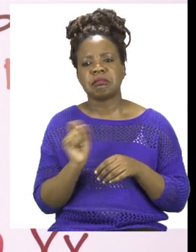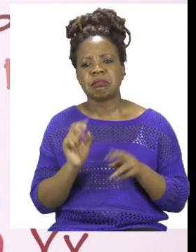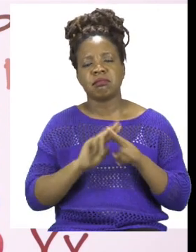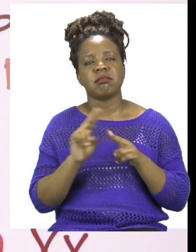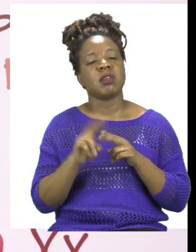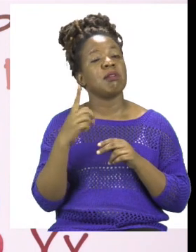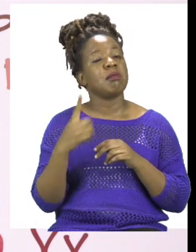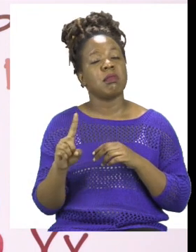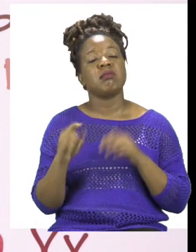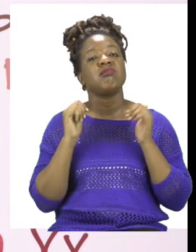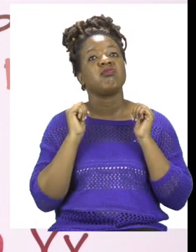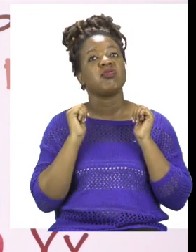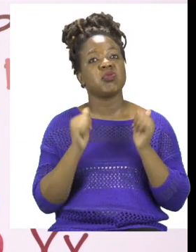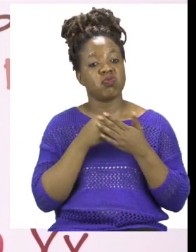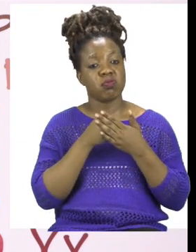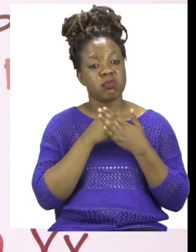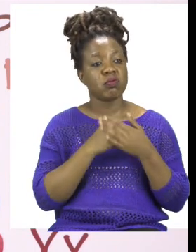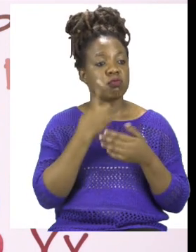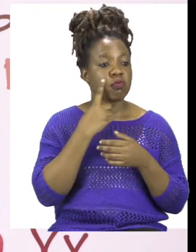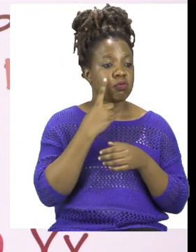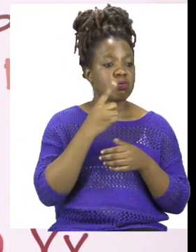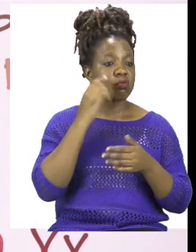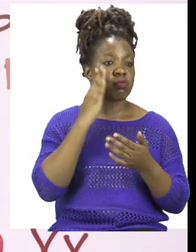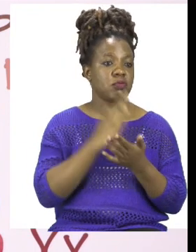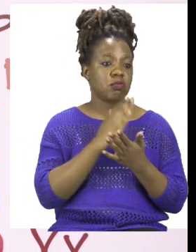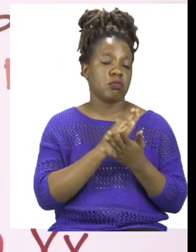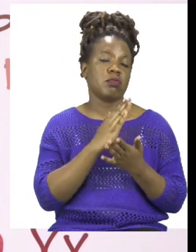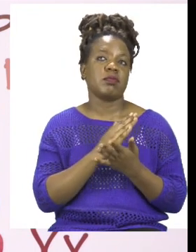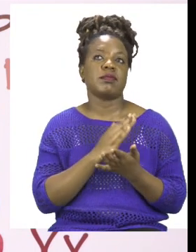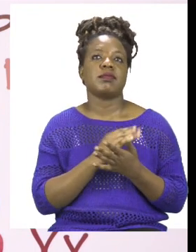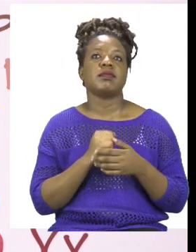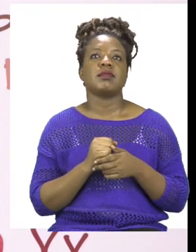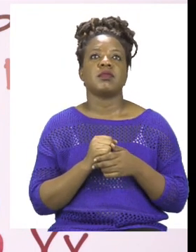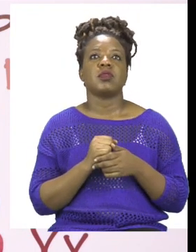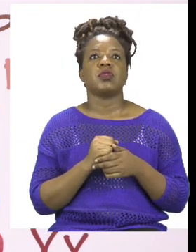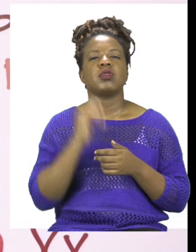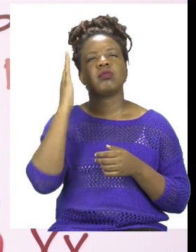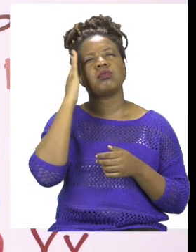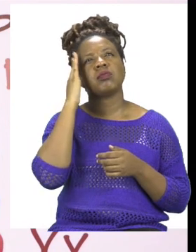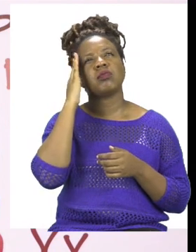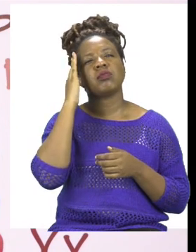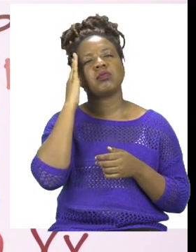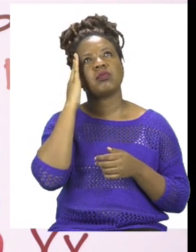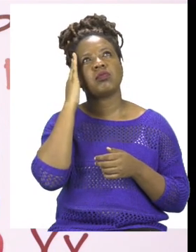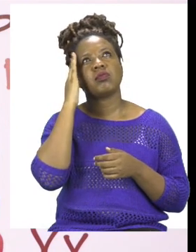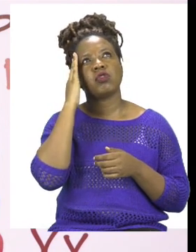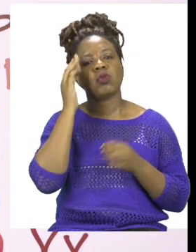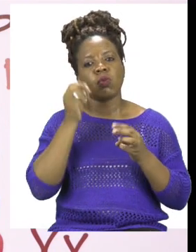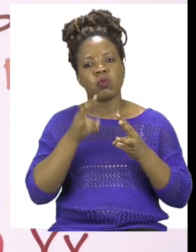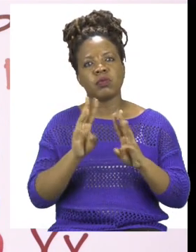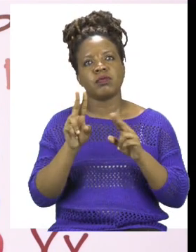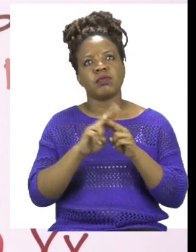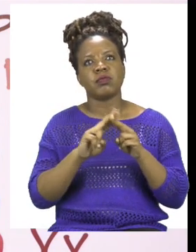good to work it out and try and do it as quick as you can so that you can memorize your methods.